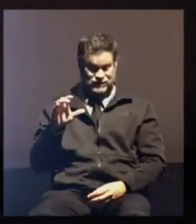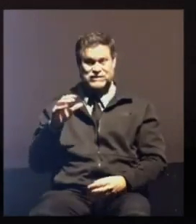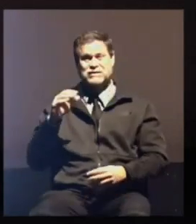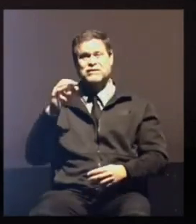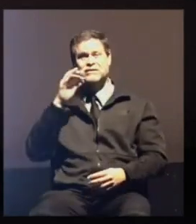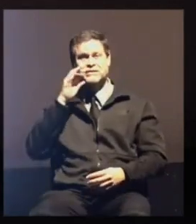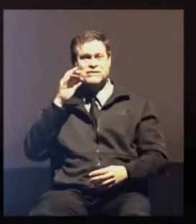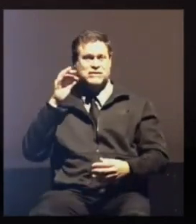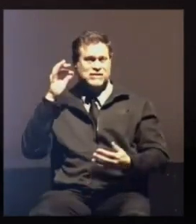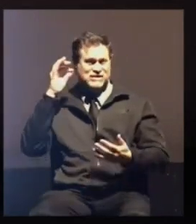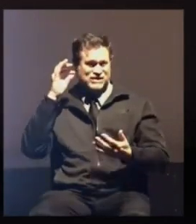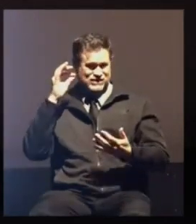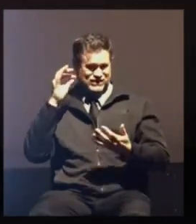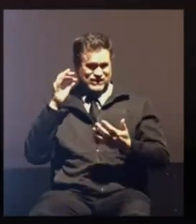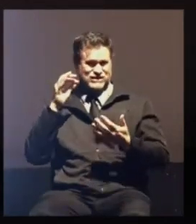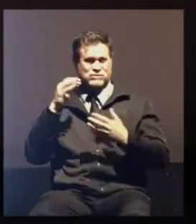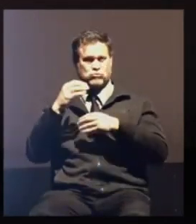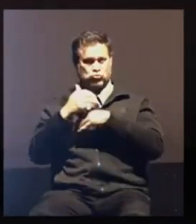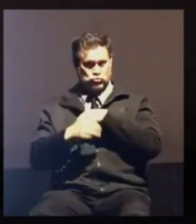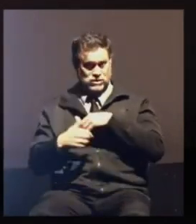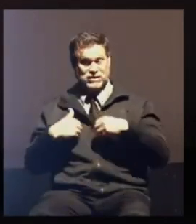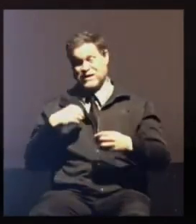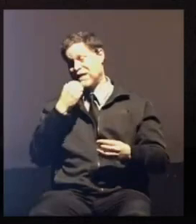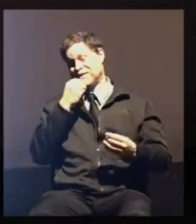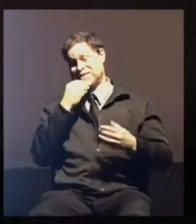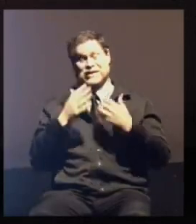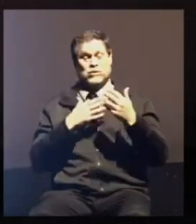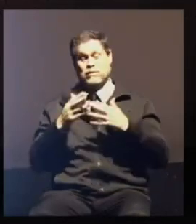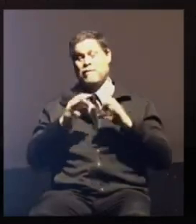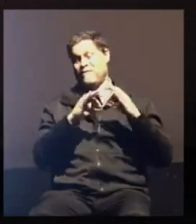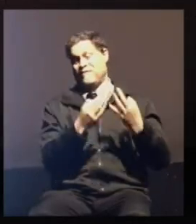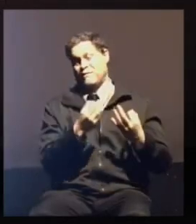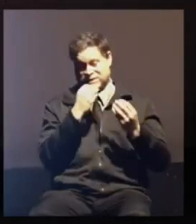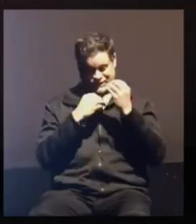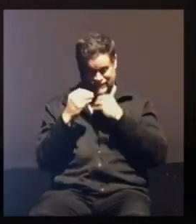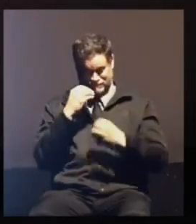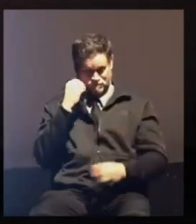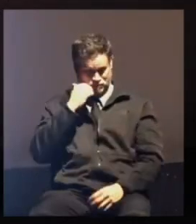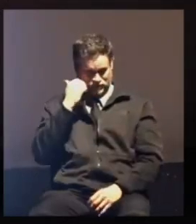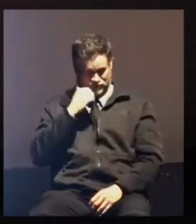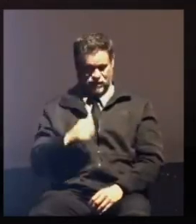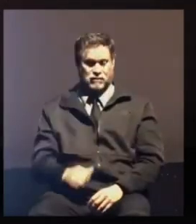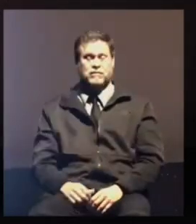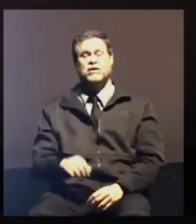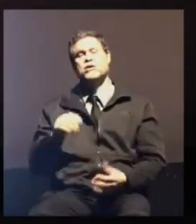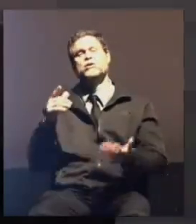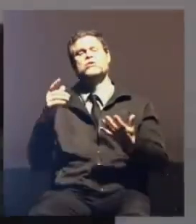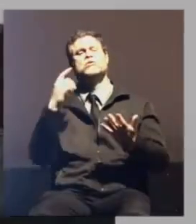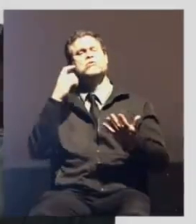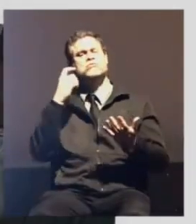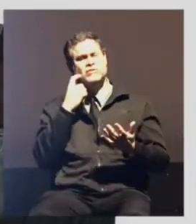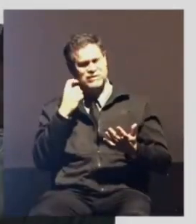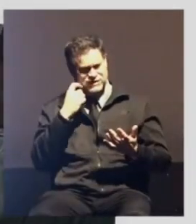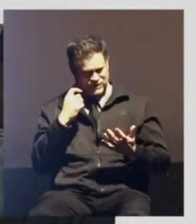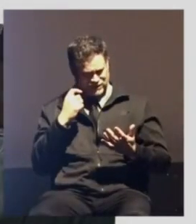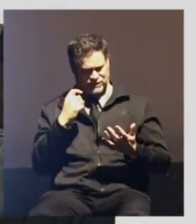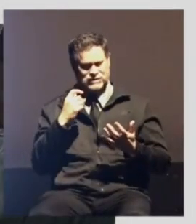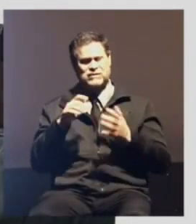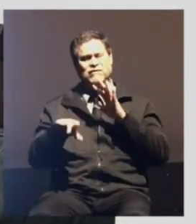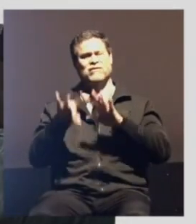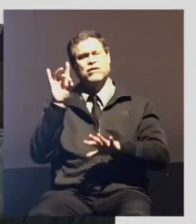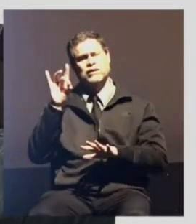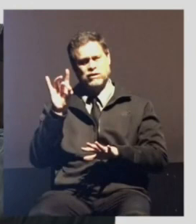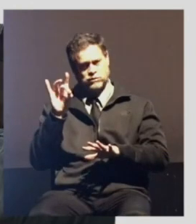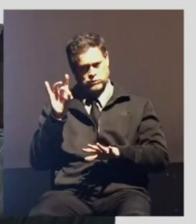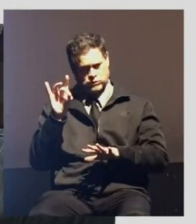eat almost every day. Well, I do anyway. So does my family, guaranteed. She recently found out